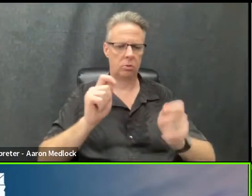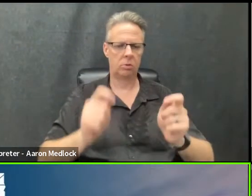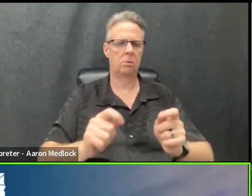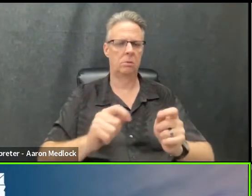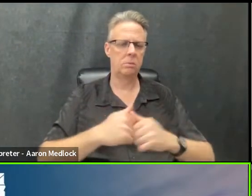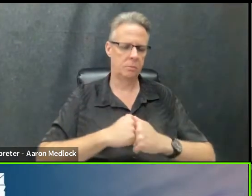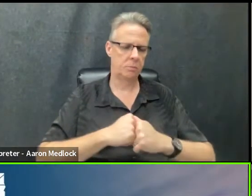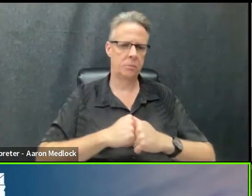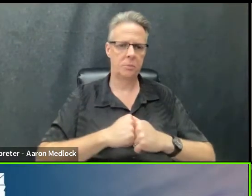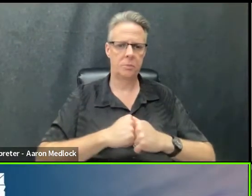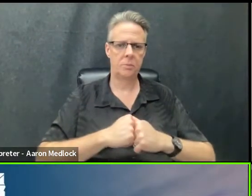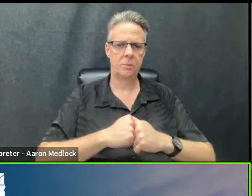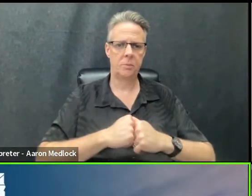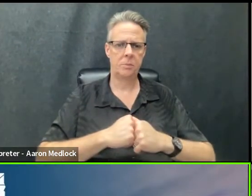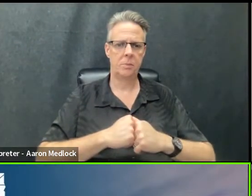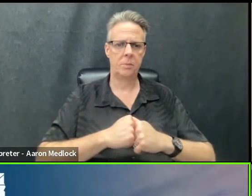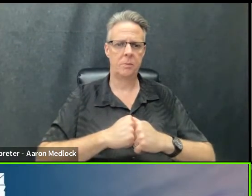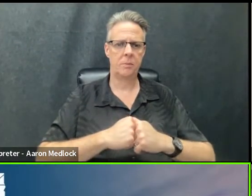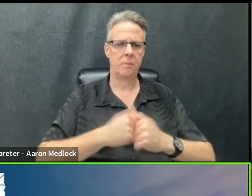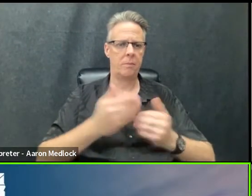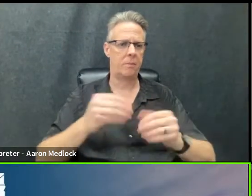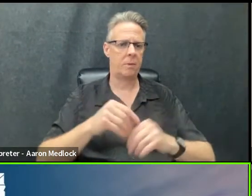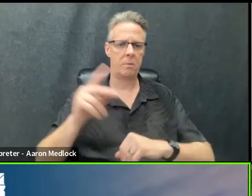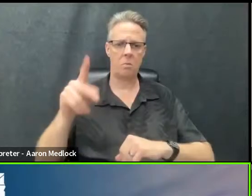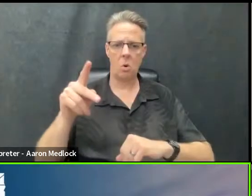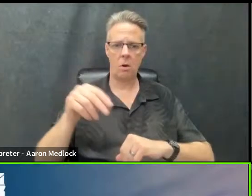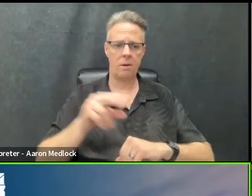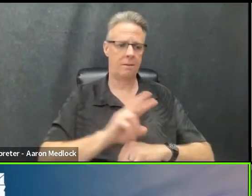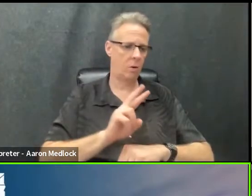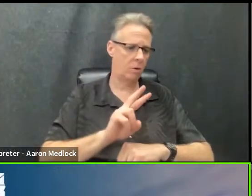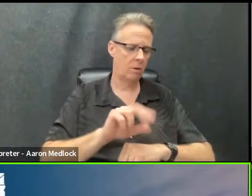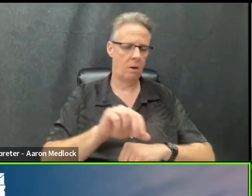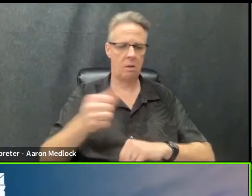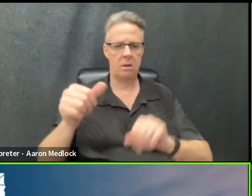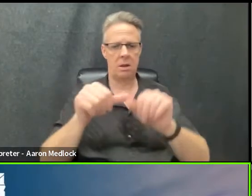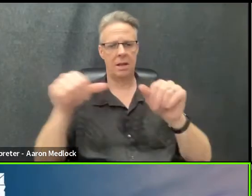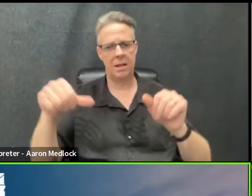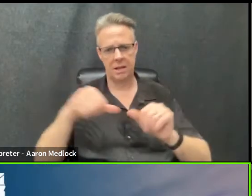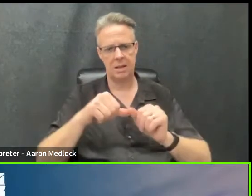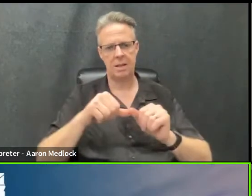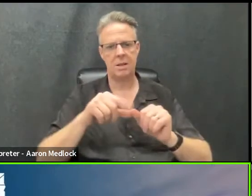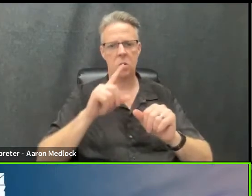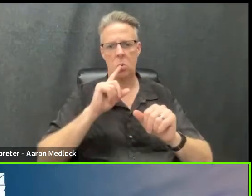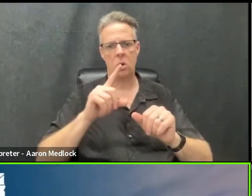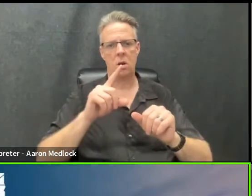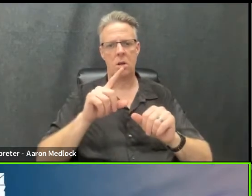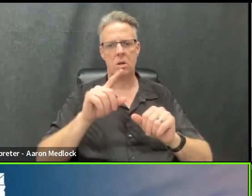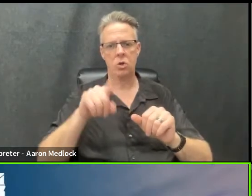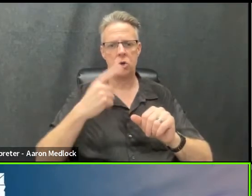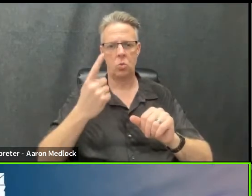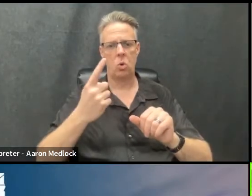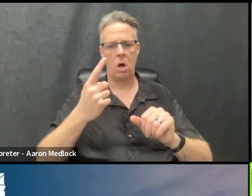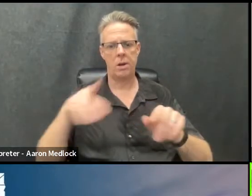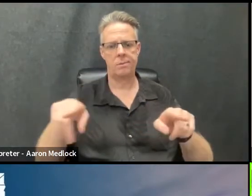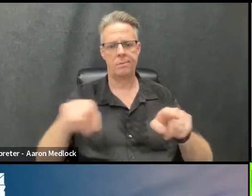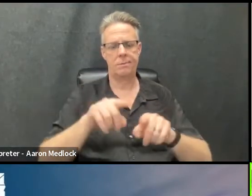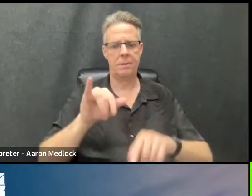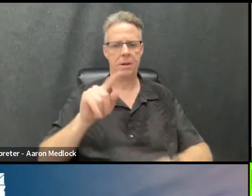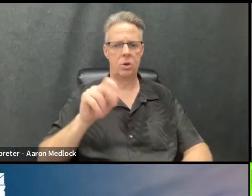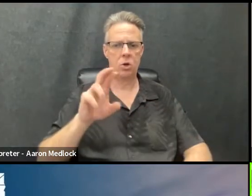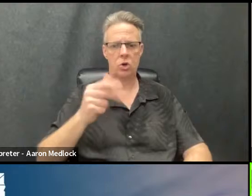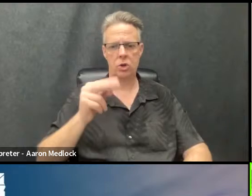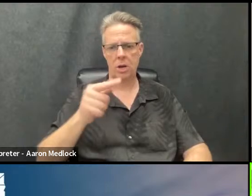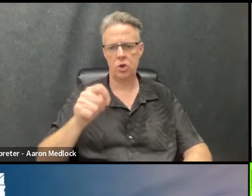critical points. So they occur in Portland, in Vancouver, and other locations where they extend beyond one interchange. Okay,